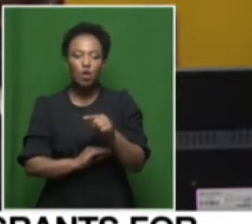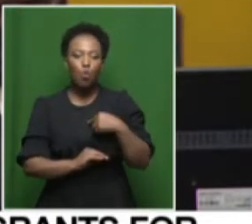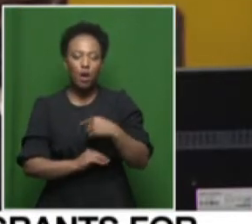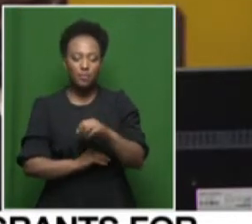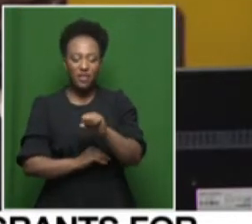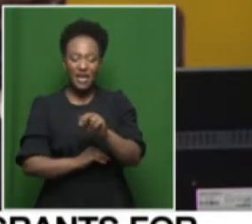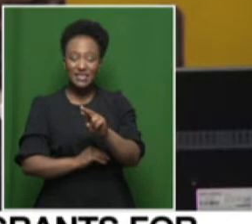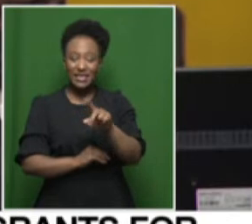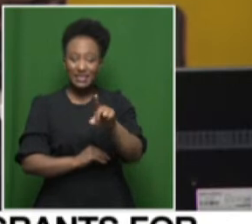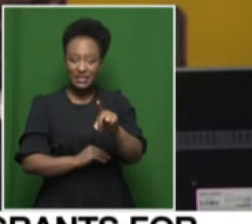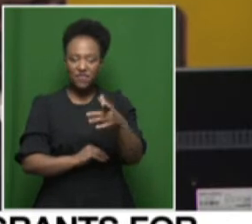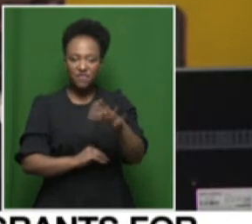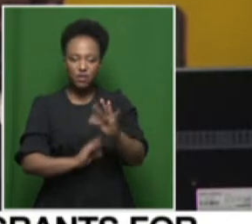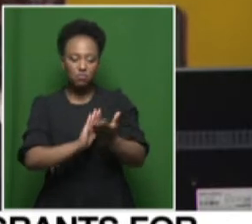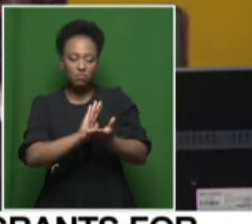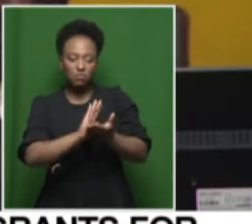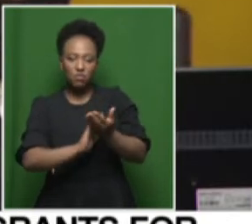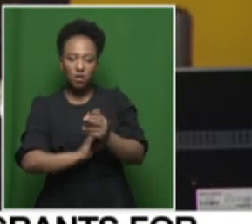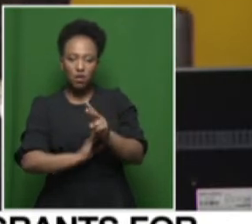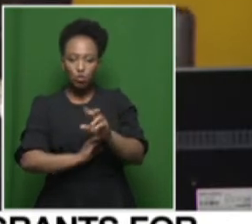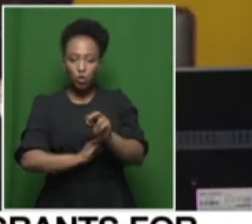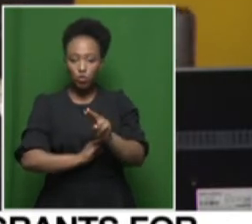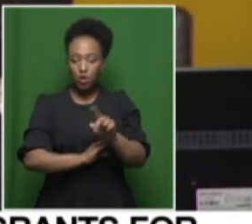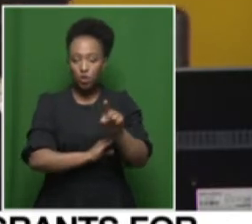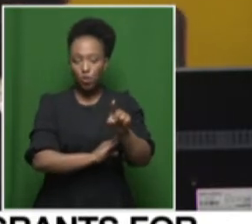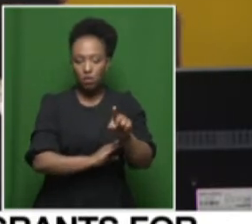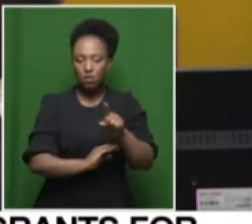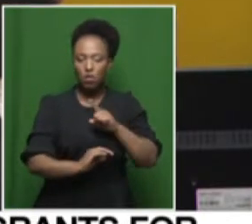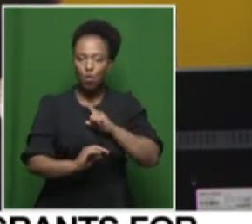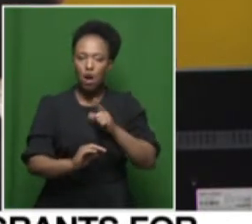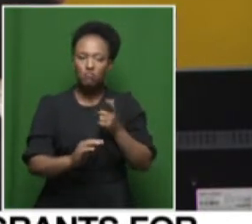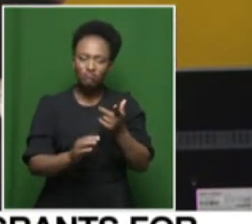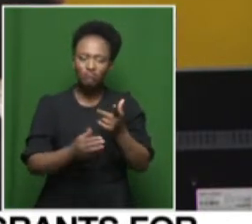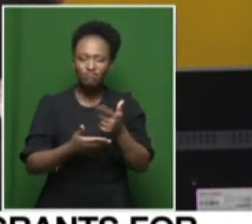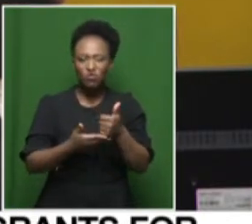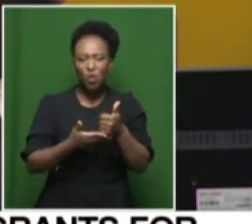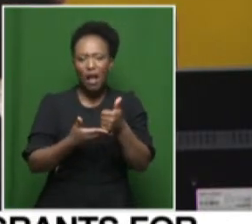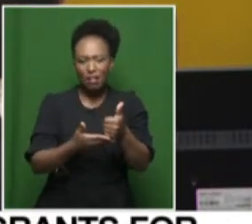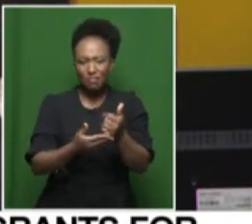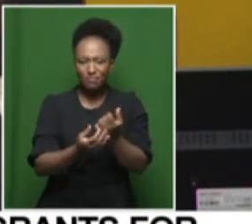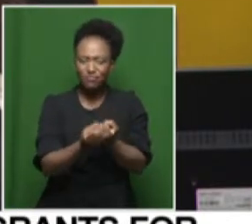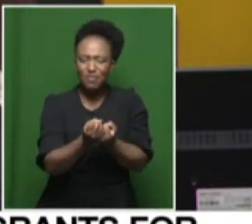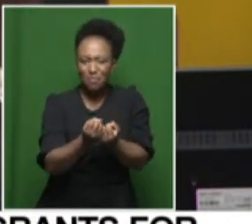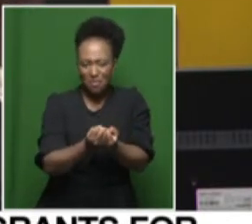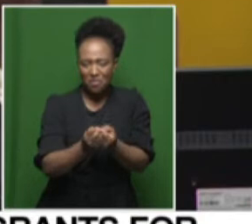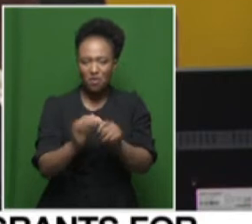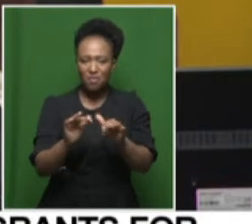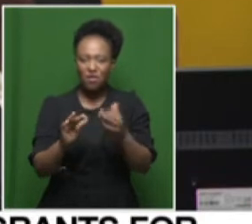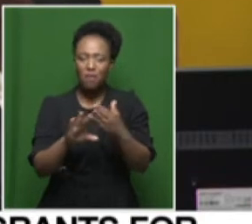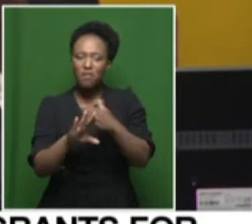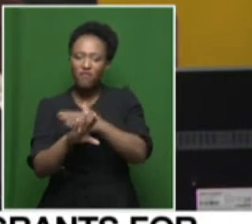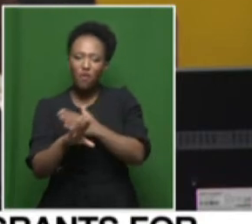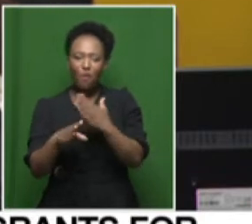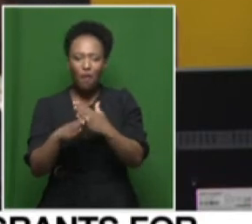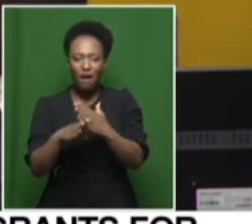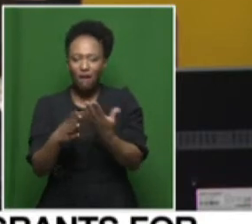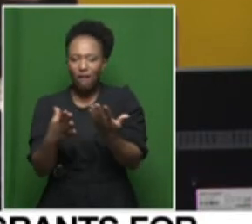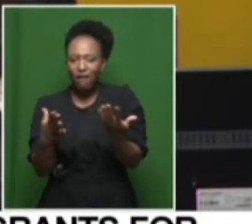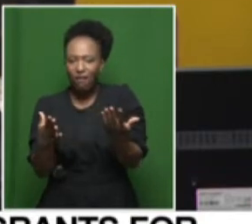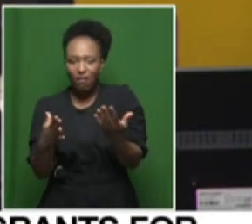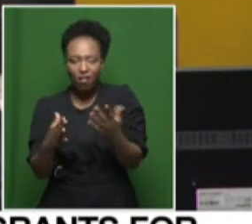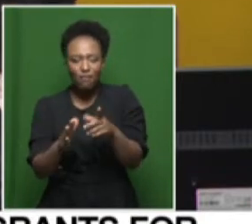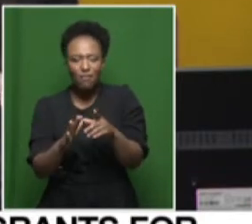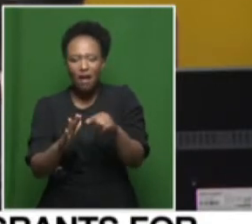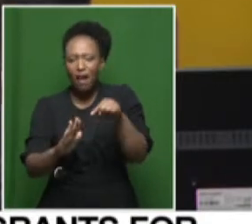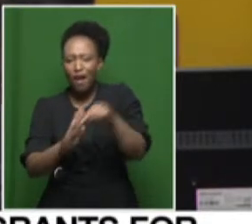in 2020-21 as a temporary relief measure in view of the plight of those who have lost economic